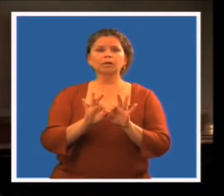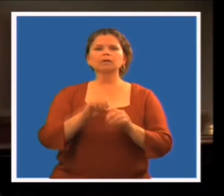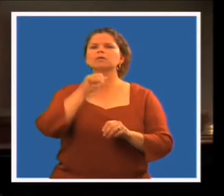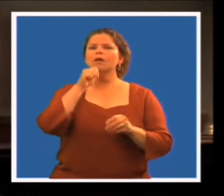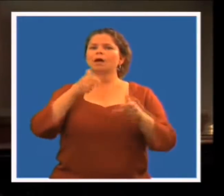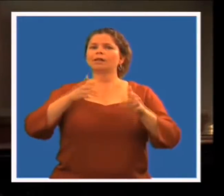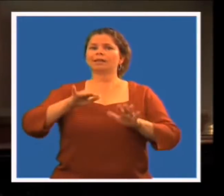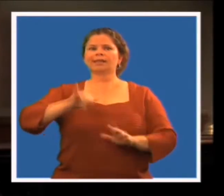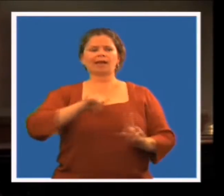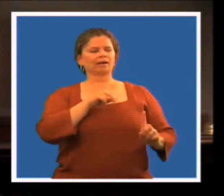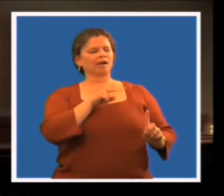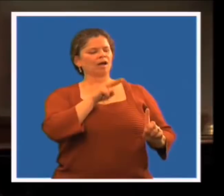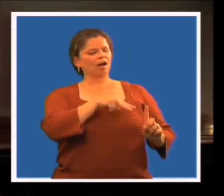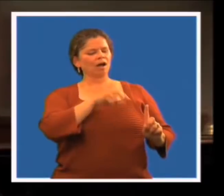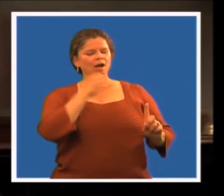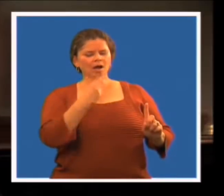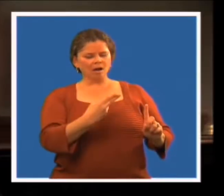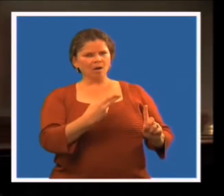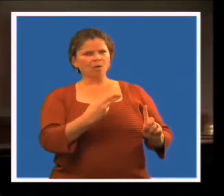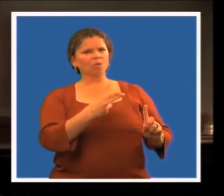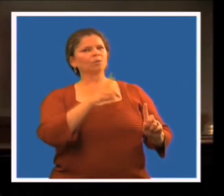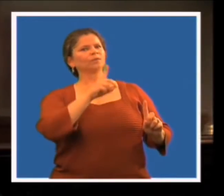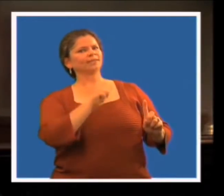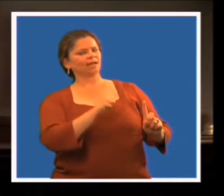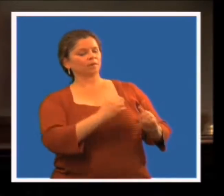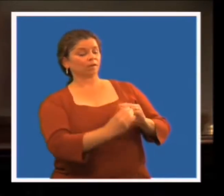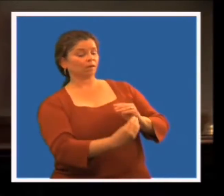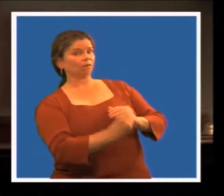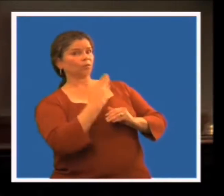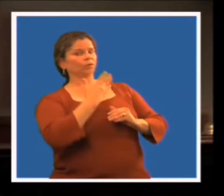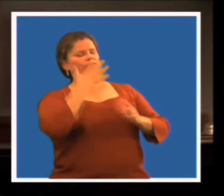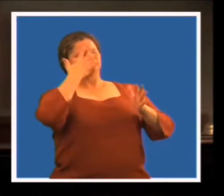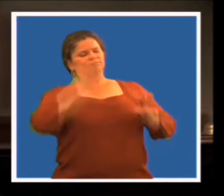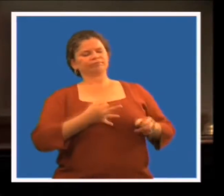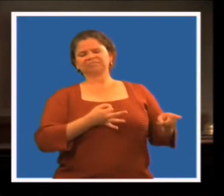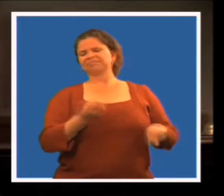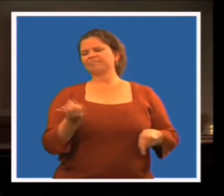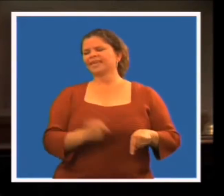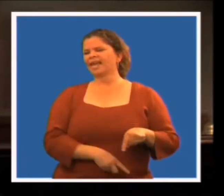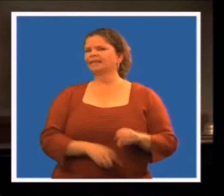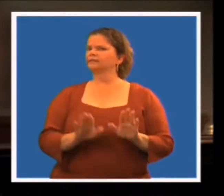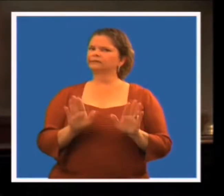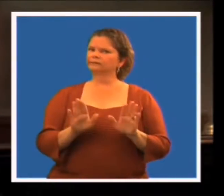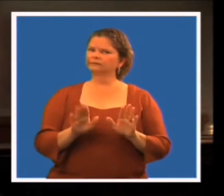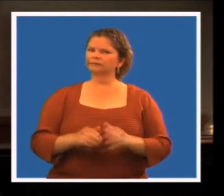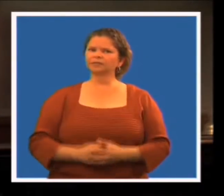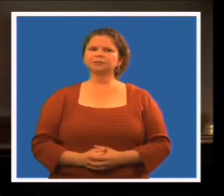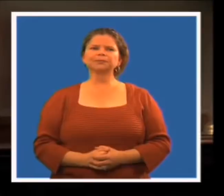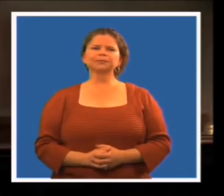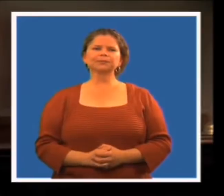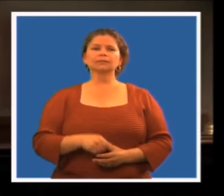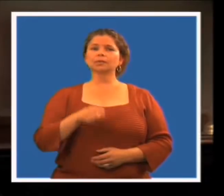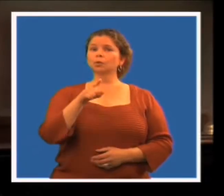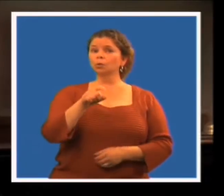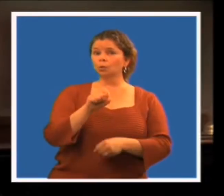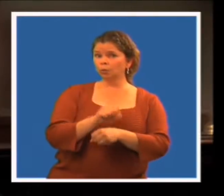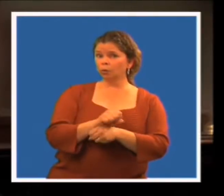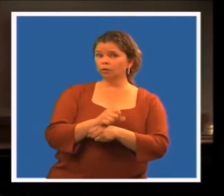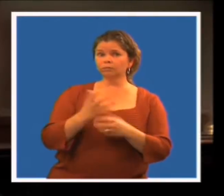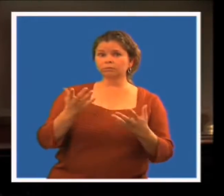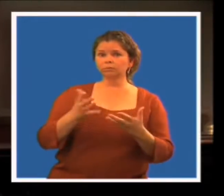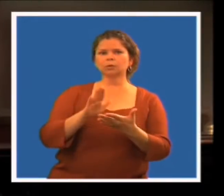ability. As educators, you play a pivotal role by influencing and shaping the lives of young